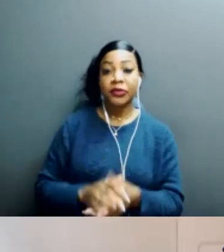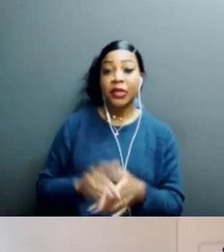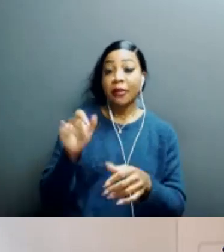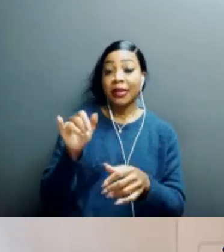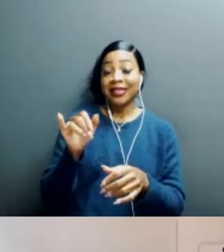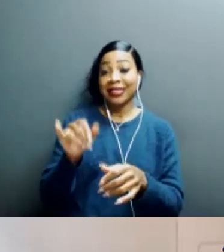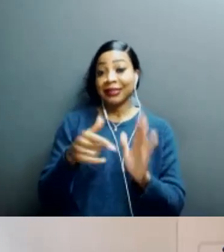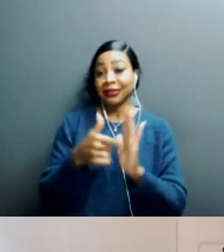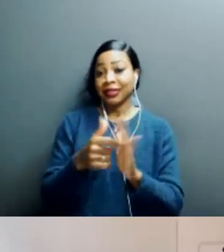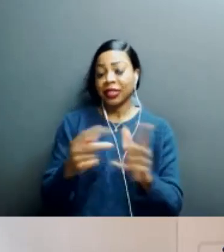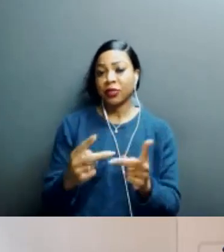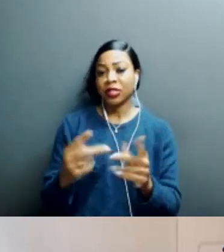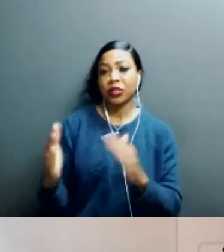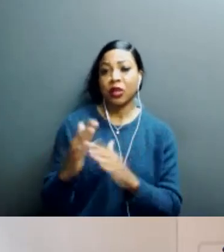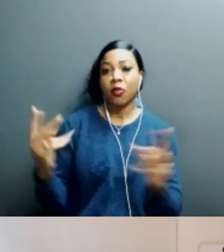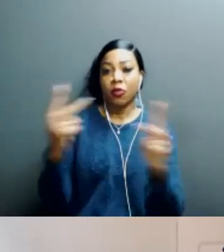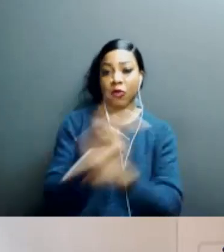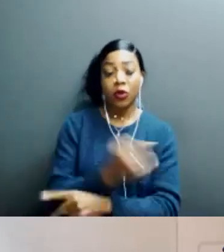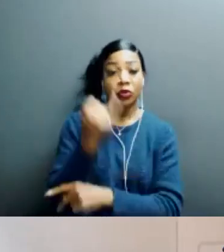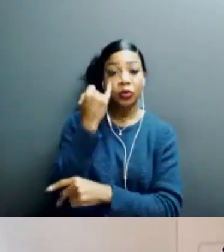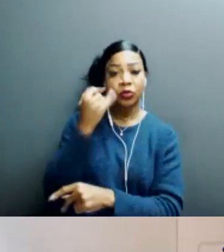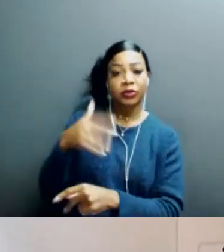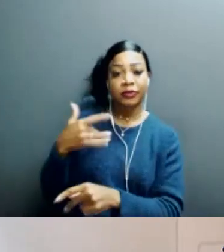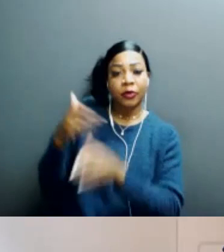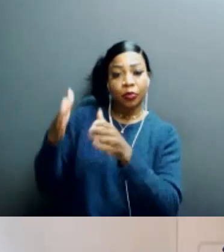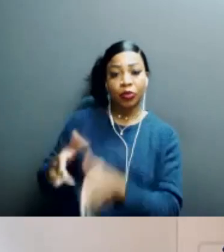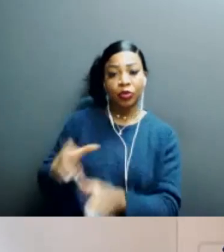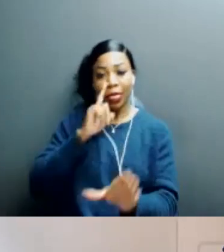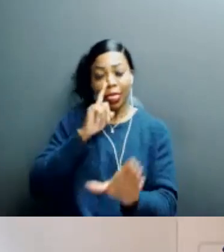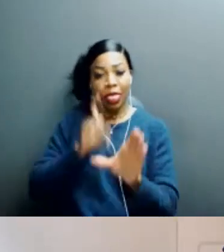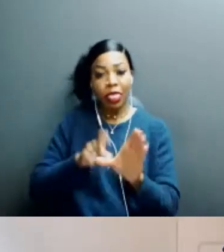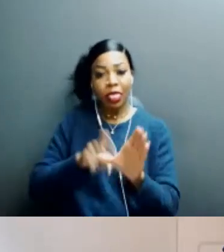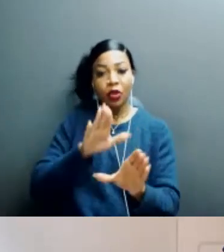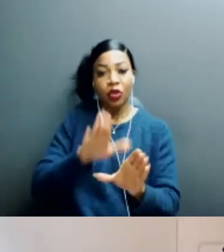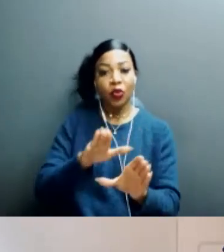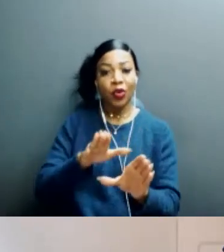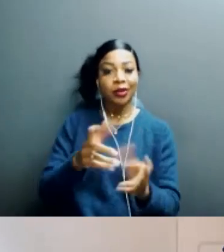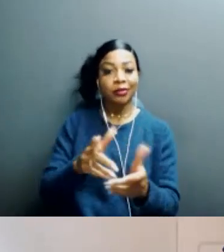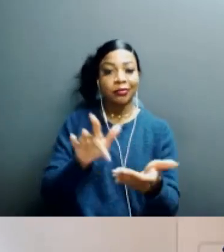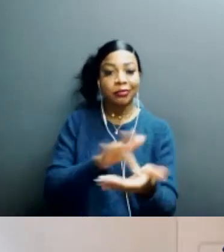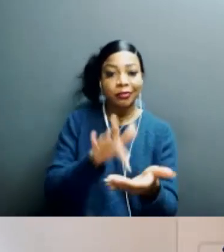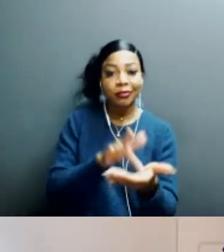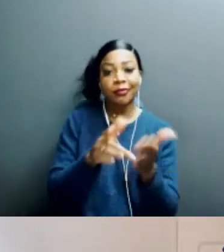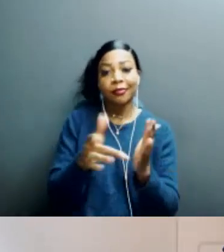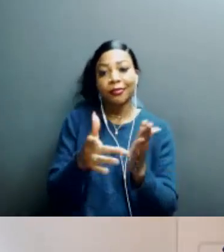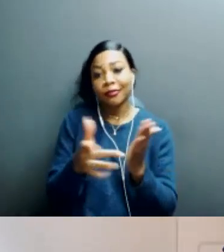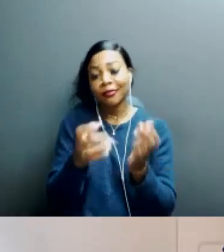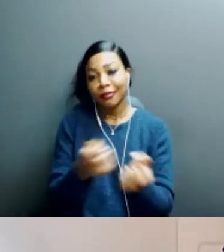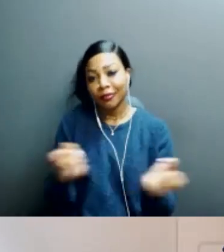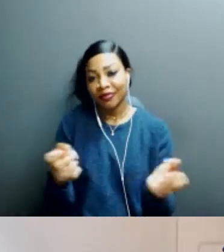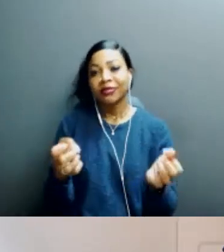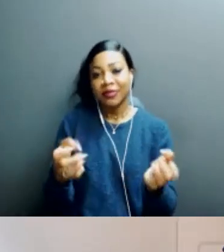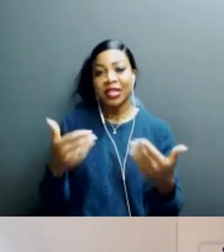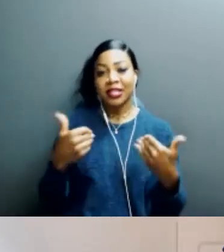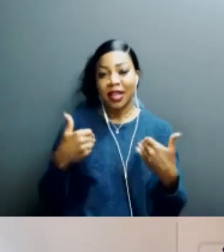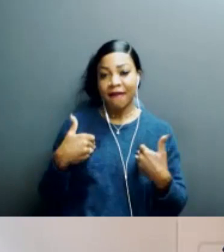there you have a concern that again either someone has accessed uh your device or something accounts are compromised there are ways to to wipe the device and I think